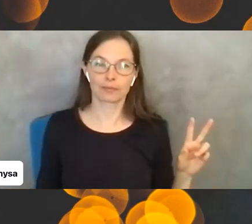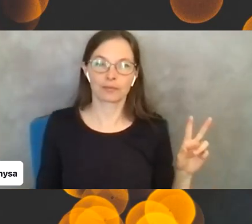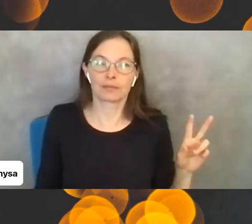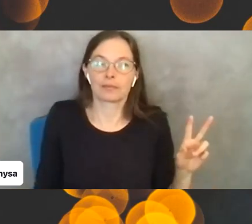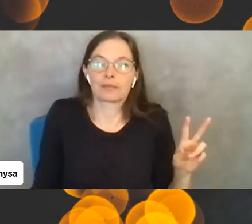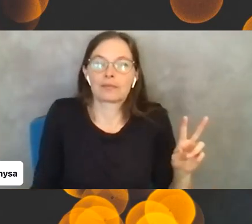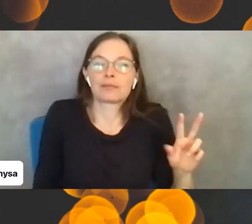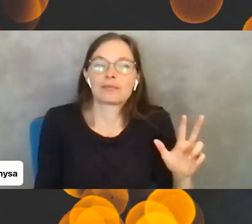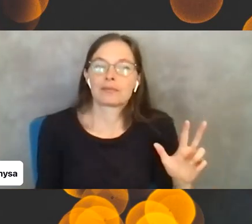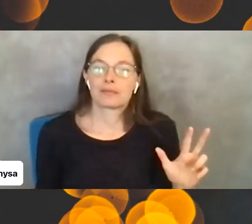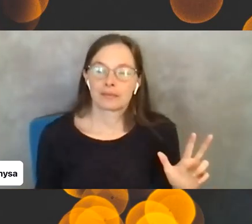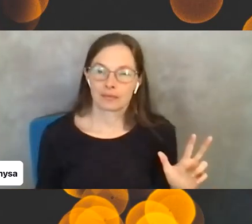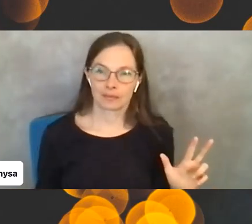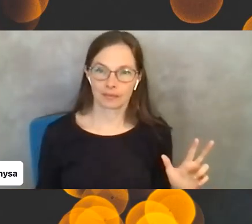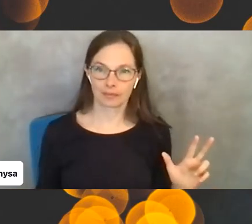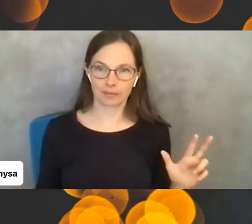and 3,